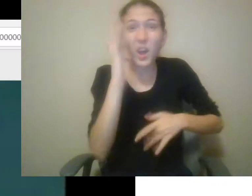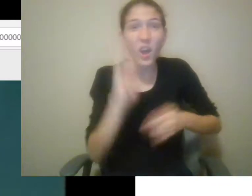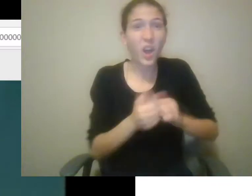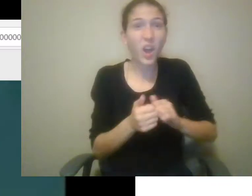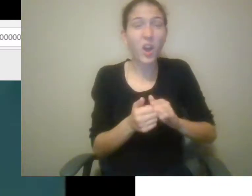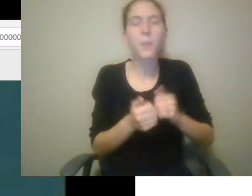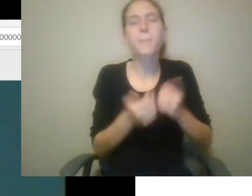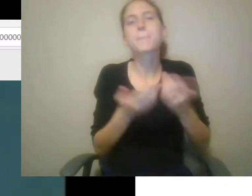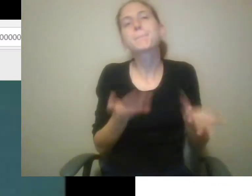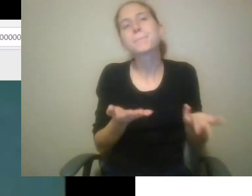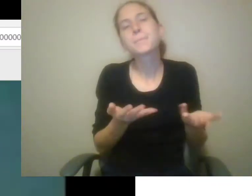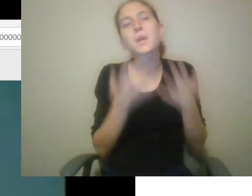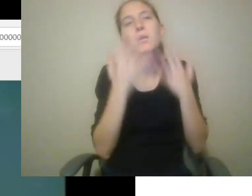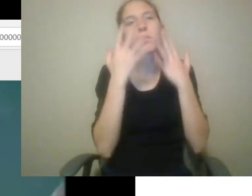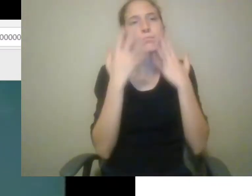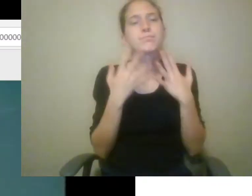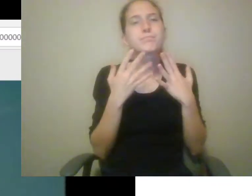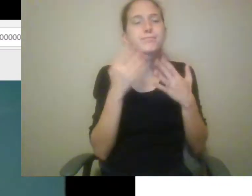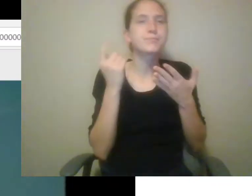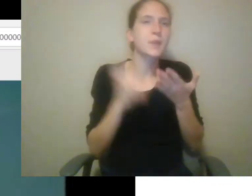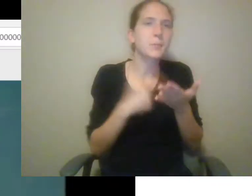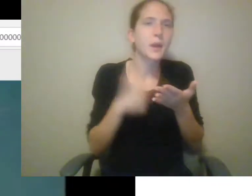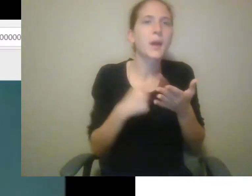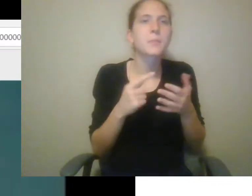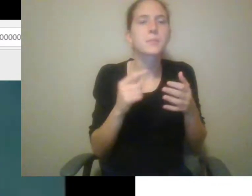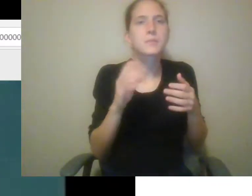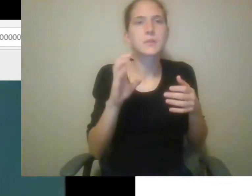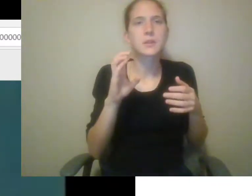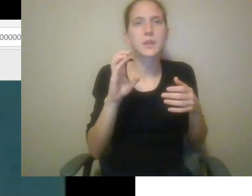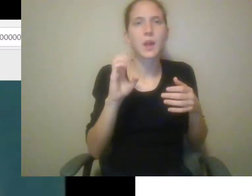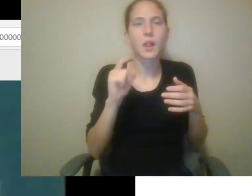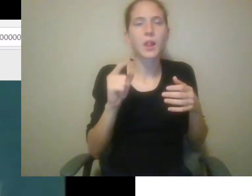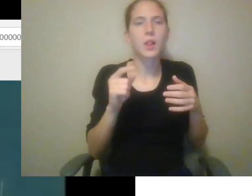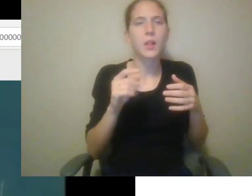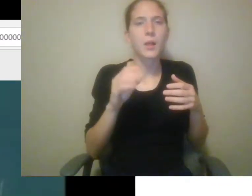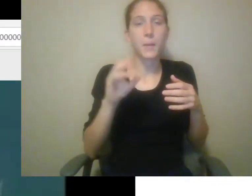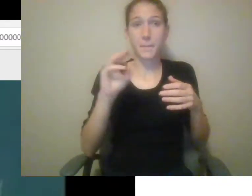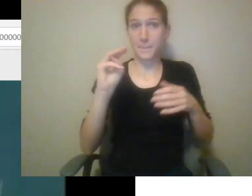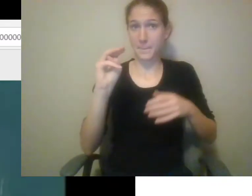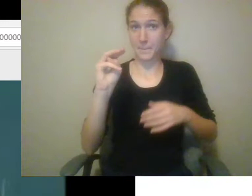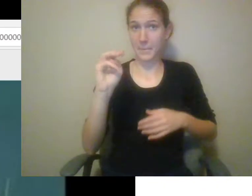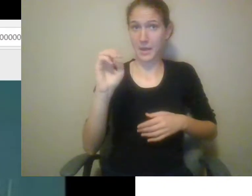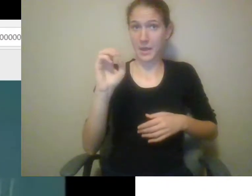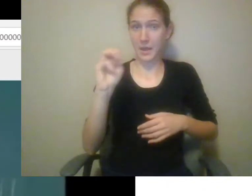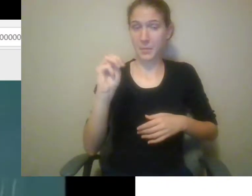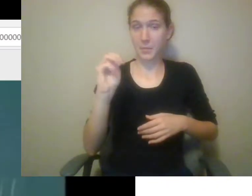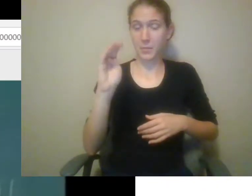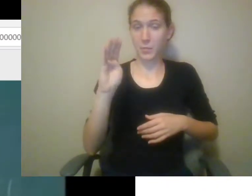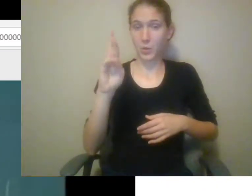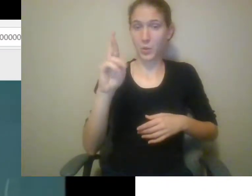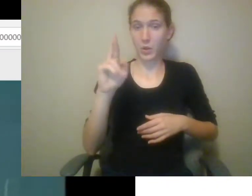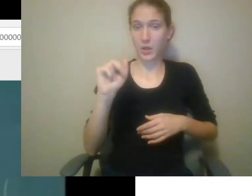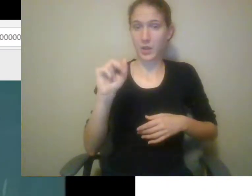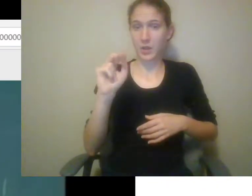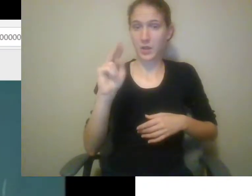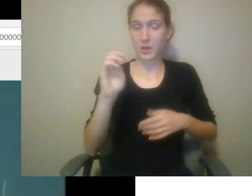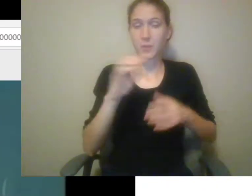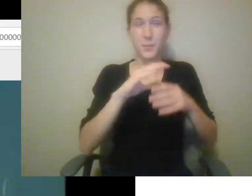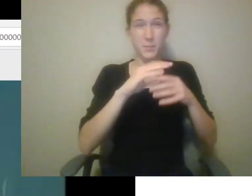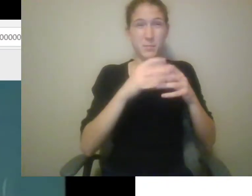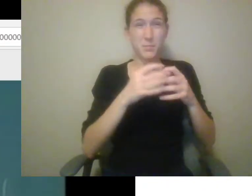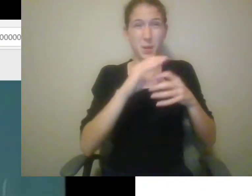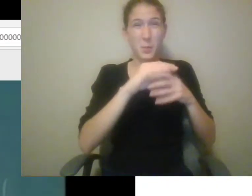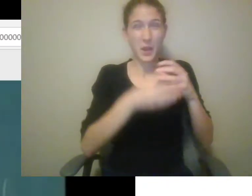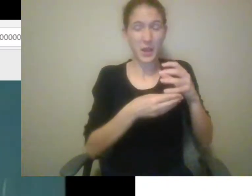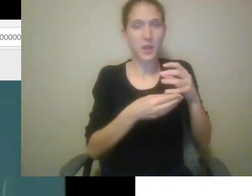unfortunately, the cell membrane is not infallible. In other words, it's not perfect. And there are times when these bacteria